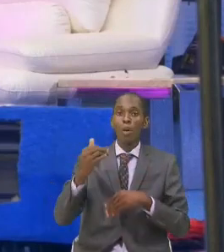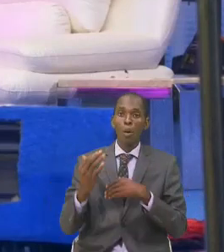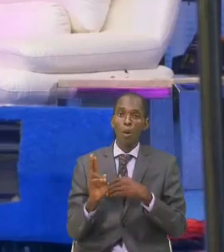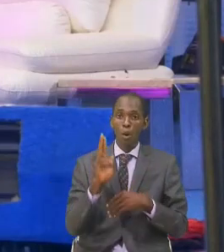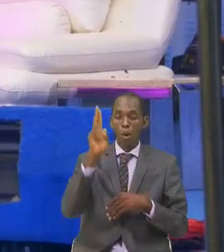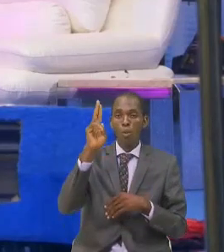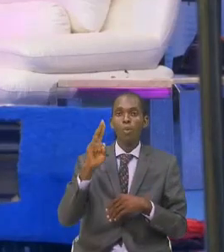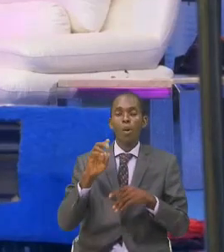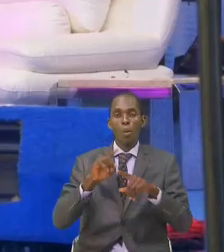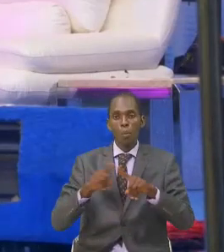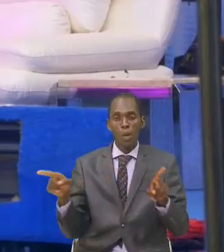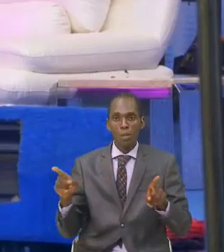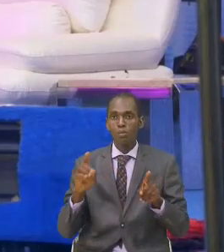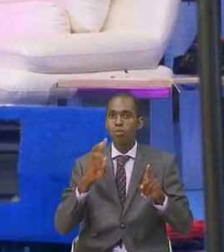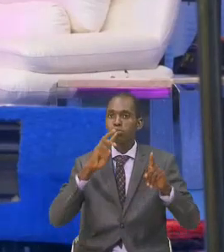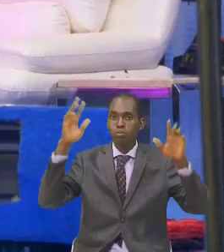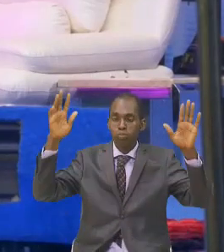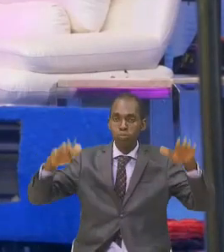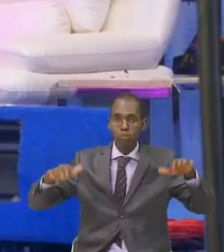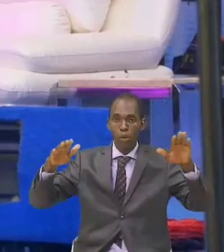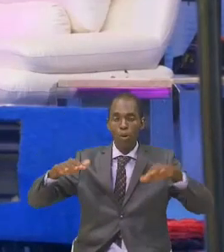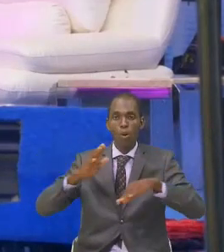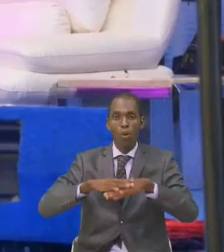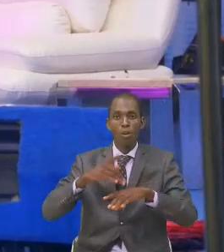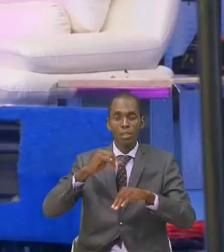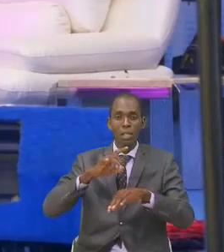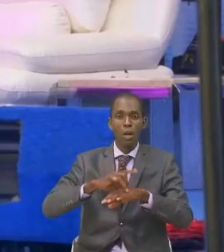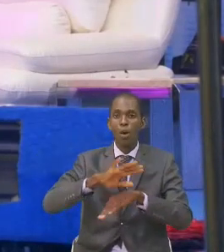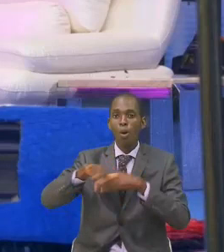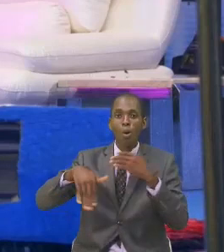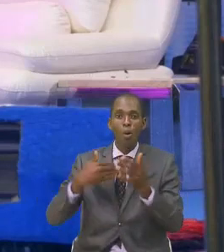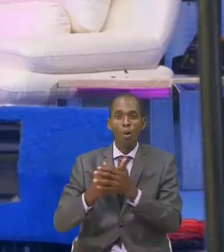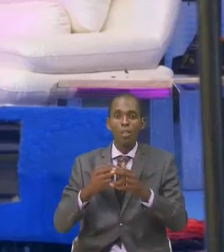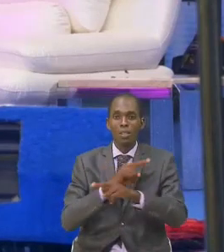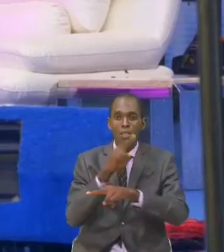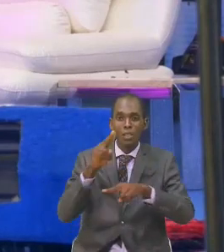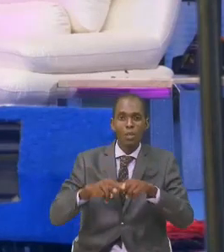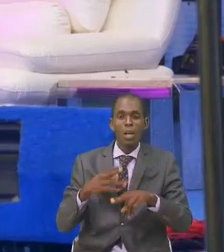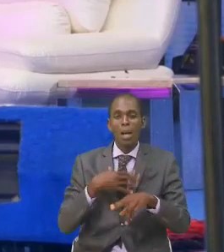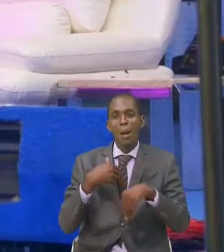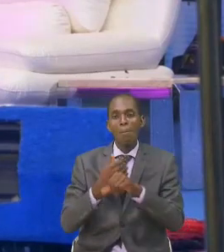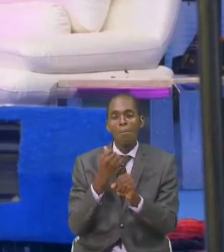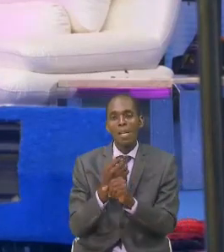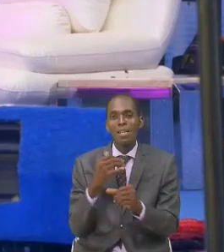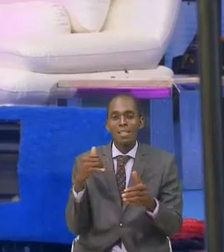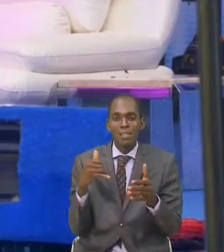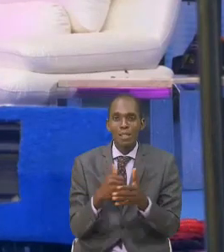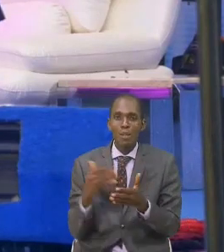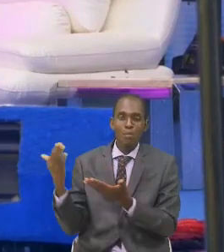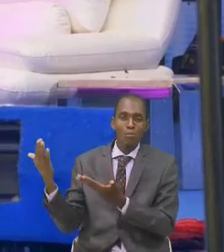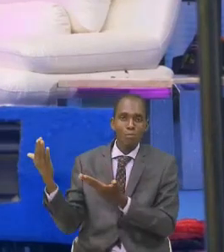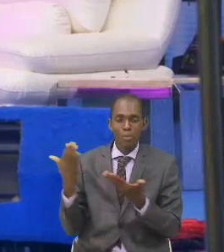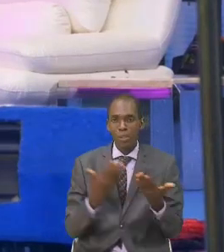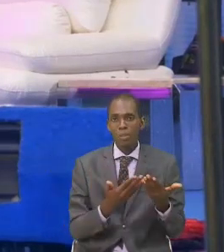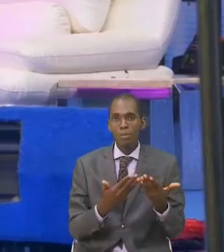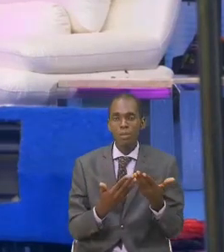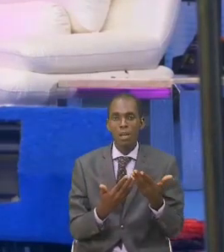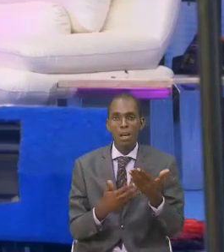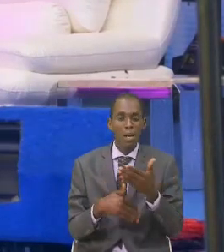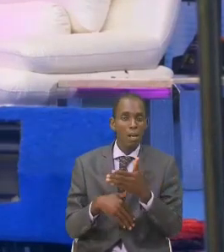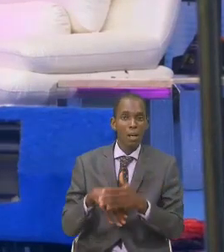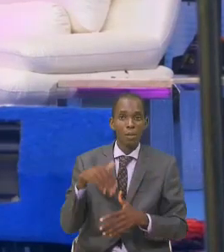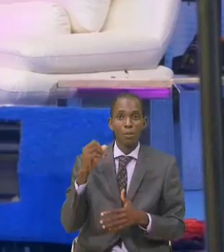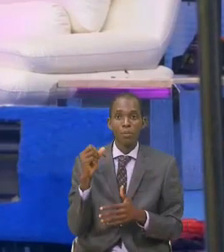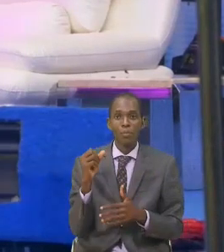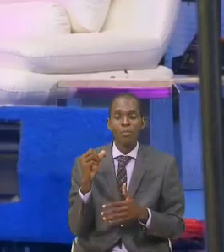heaven, and returneth not hither, but watereth the earth, watereth all nations, and